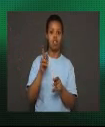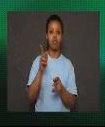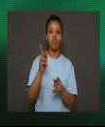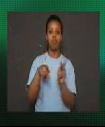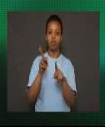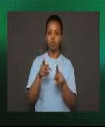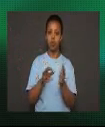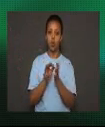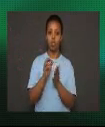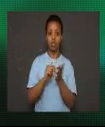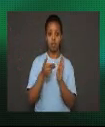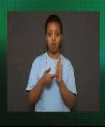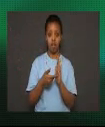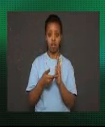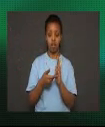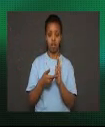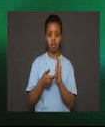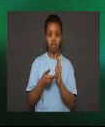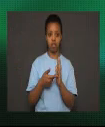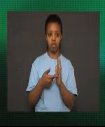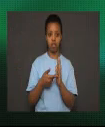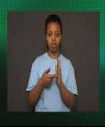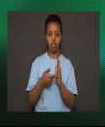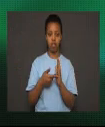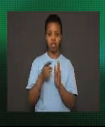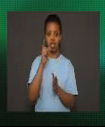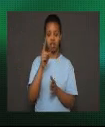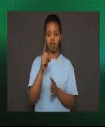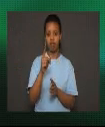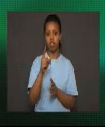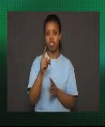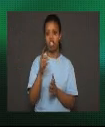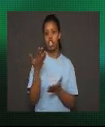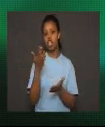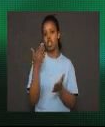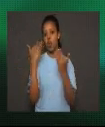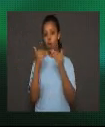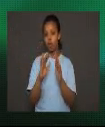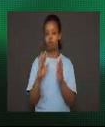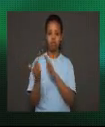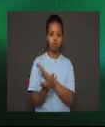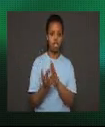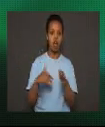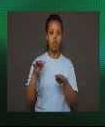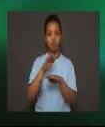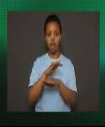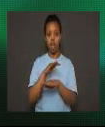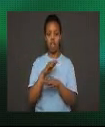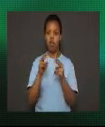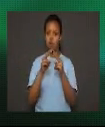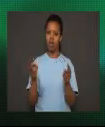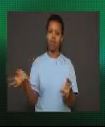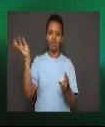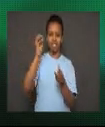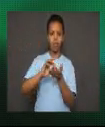in which a population can, under certain circumstances, grow so large